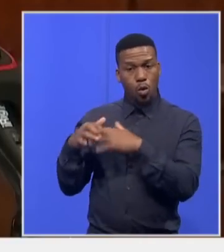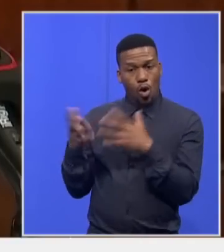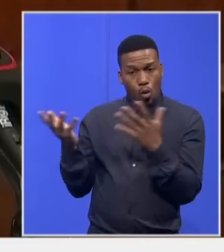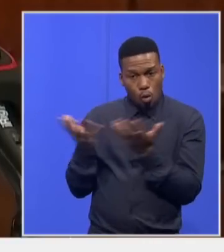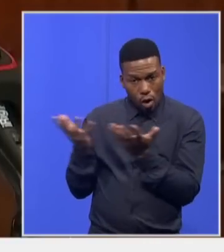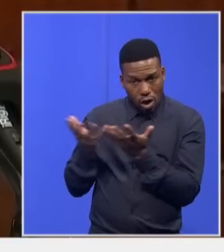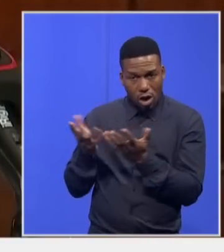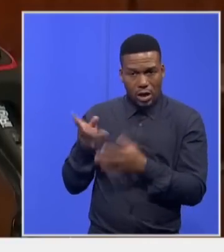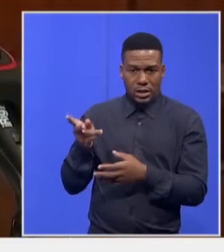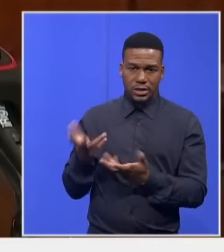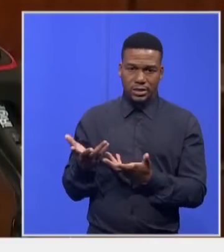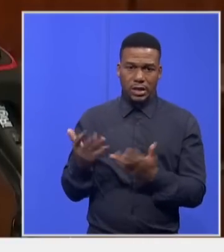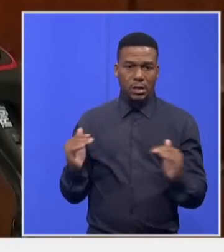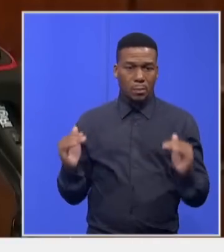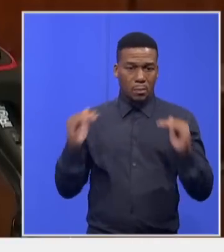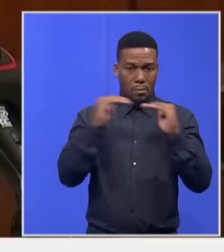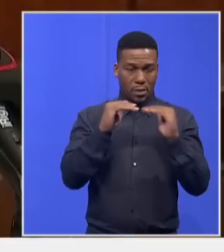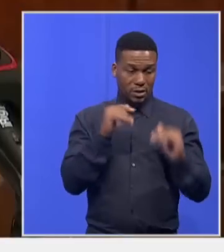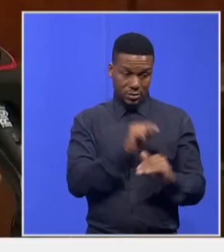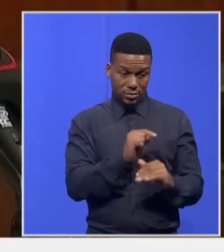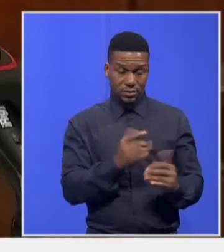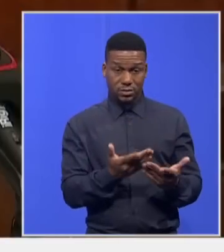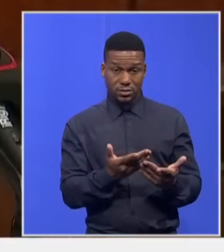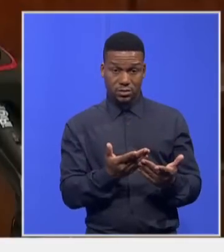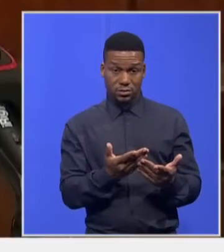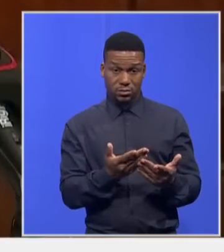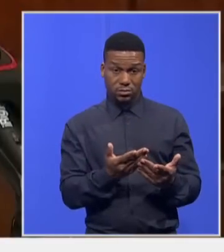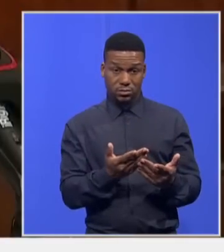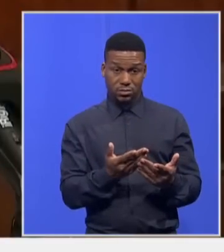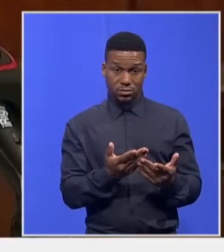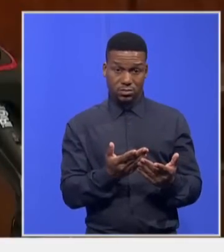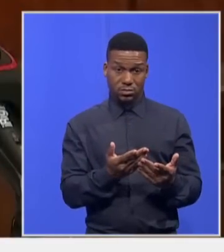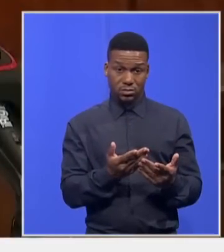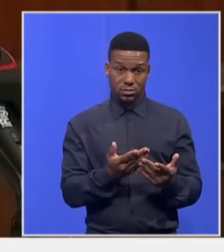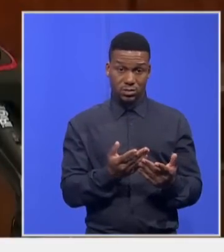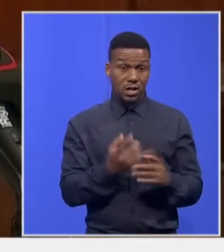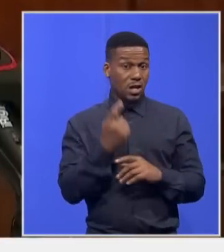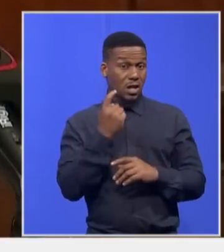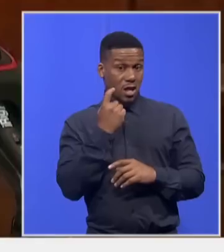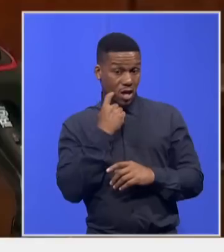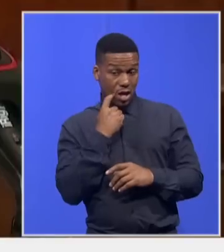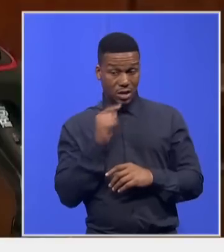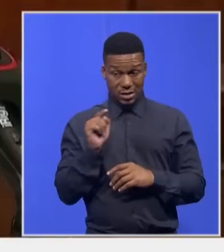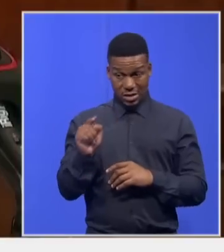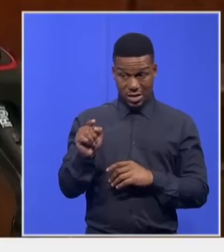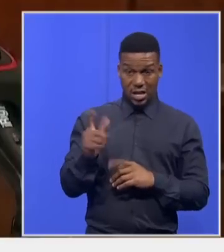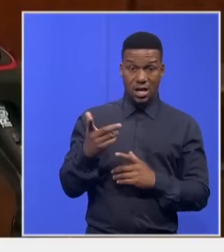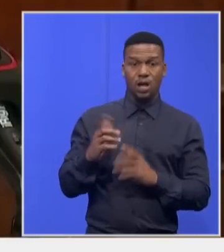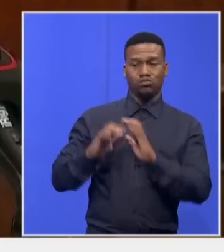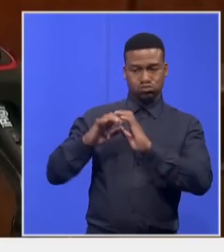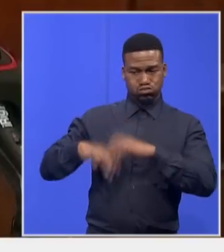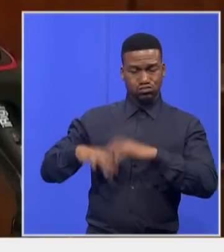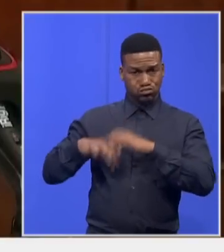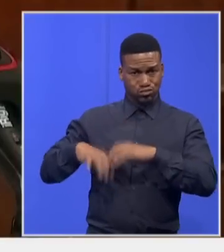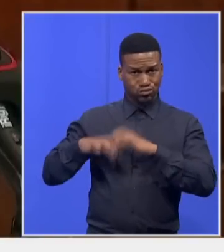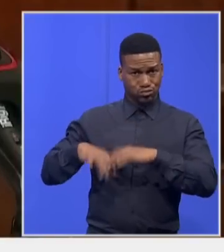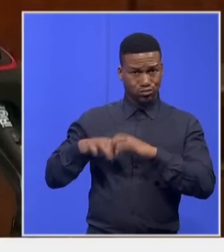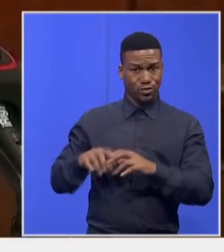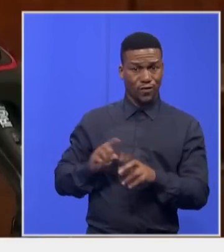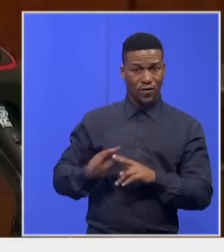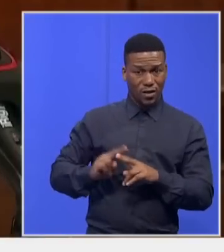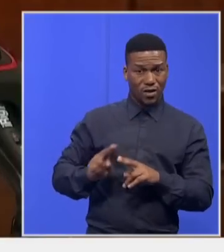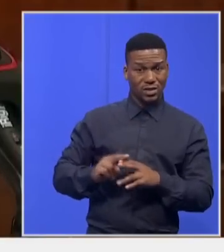per megawatt? It's one thing to have to be on an accelerated path of decarbonization. And by the